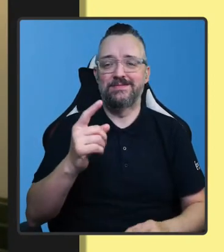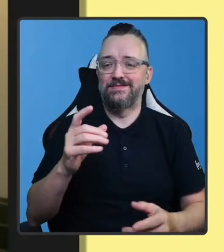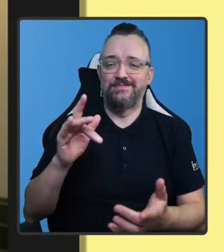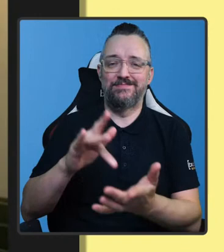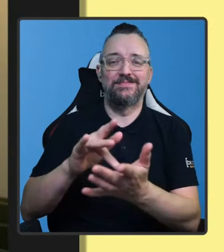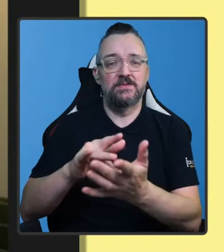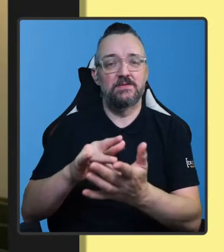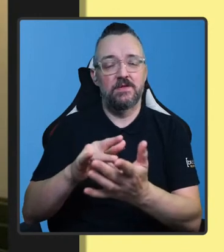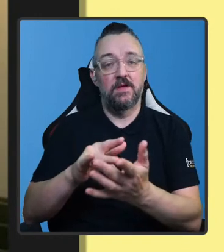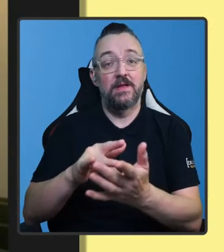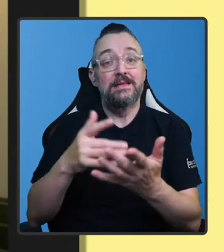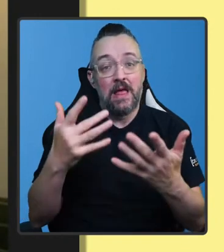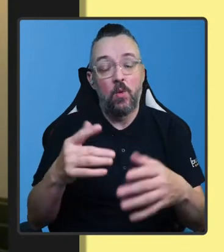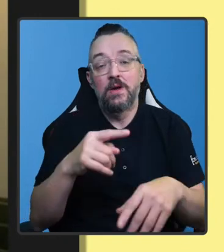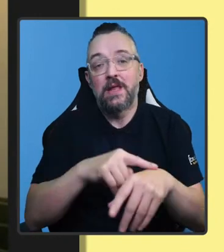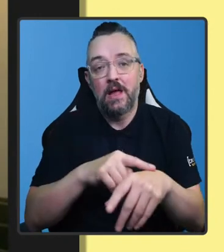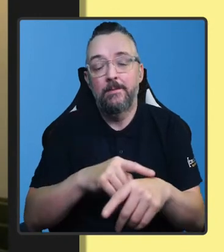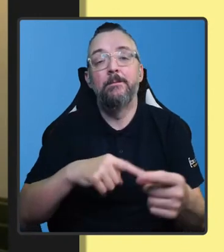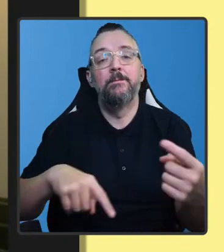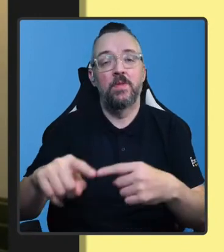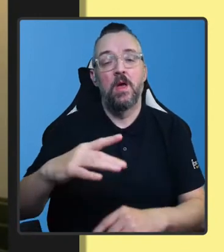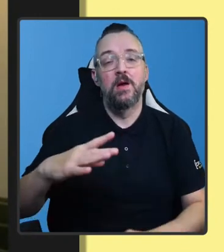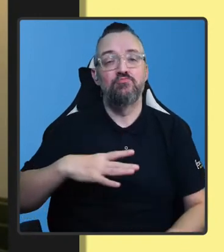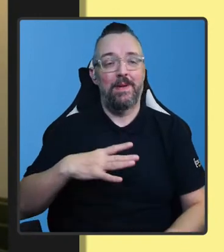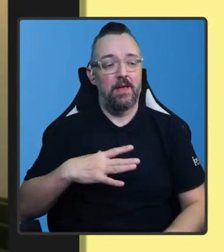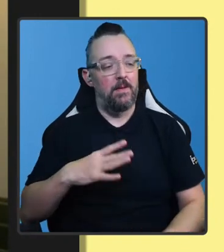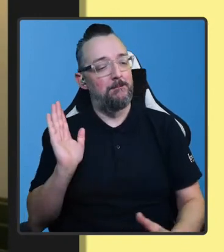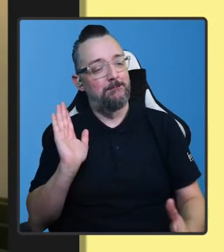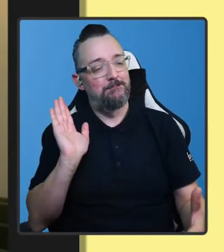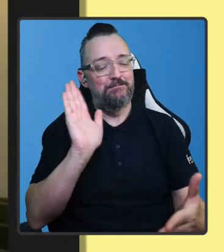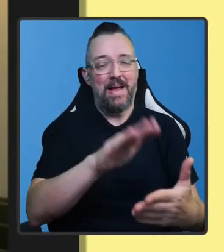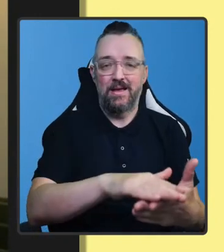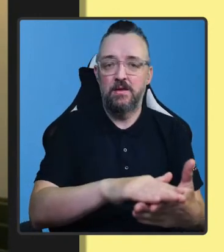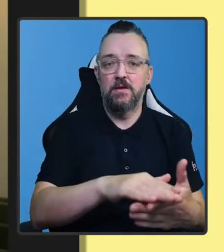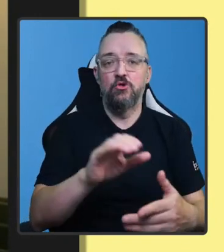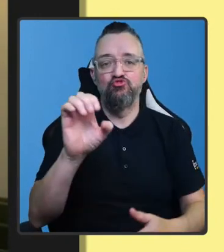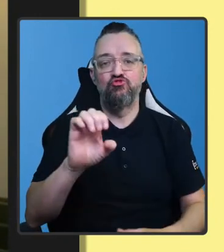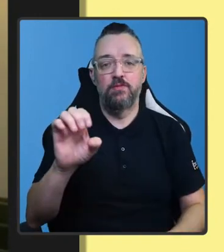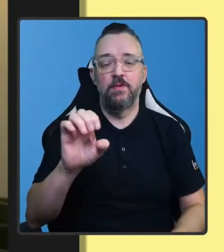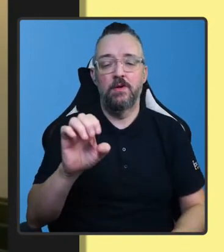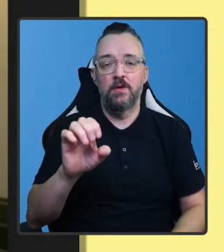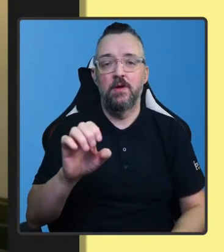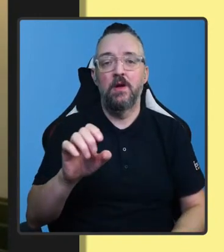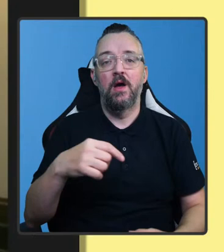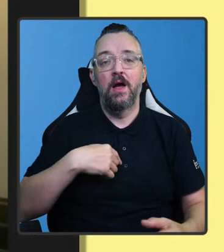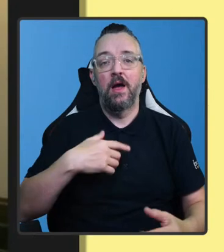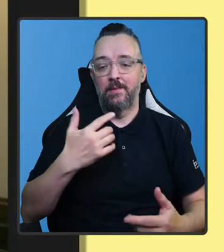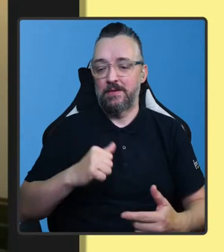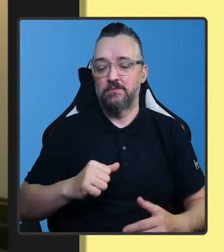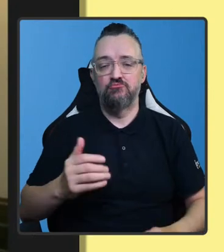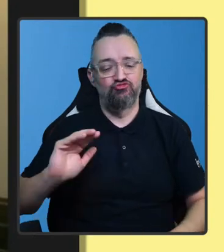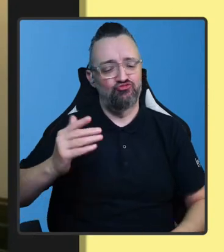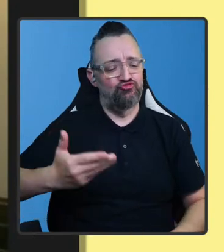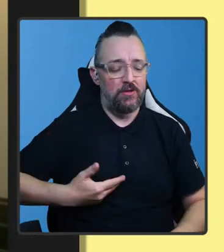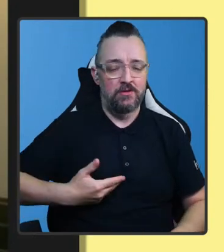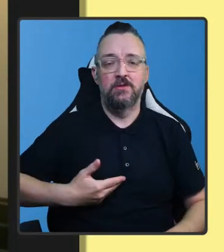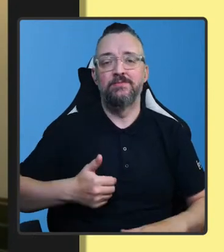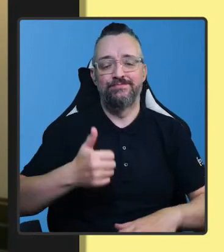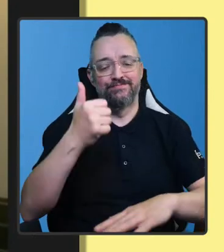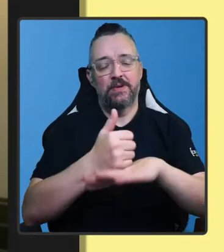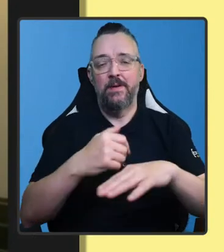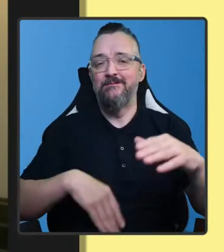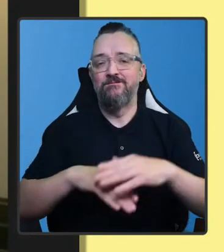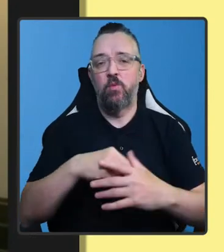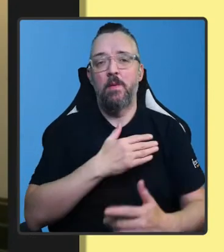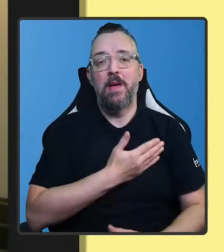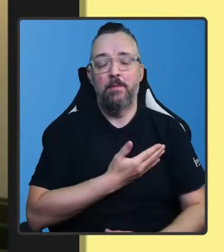time for Scotland to prepare to return to Europe and to take our rightful place as a full member of the European Union. We